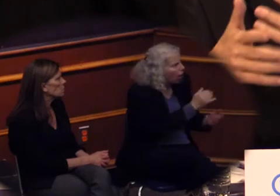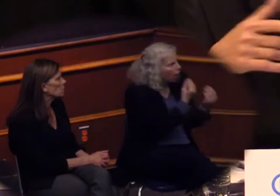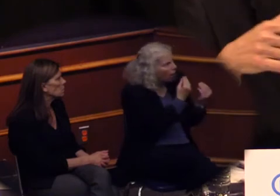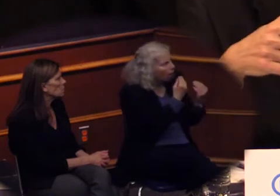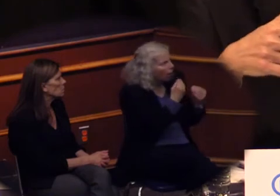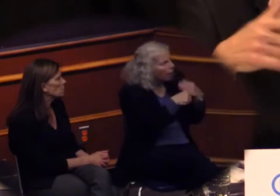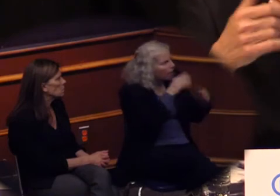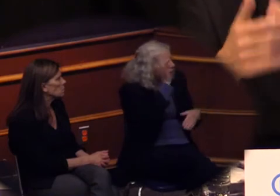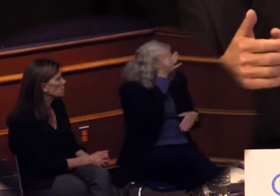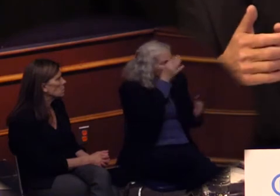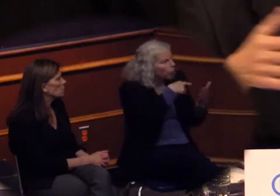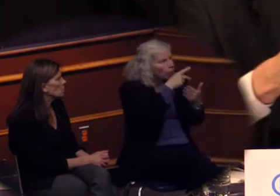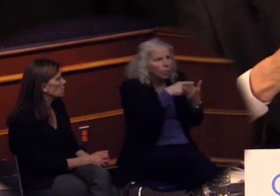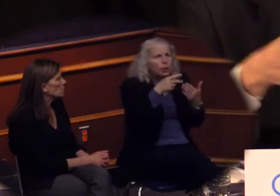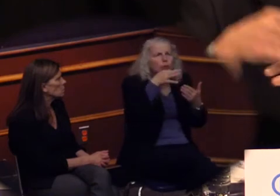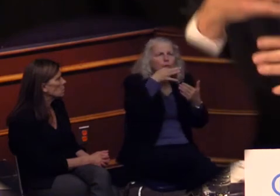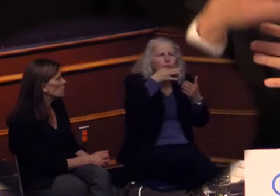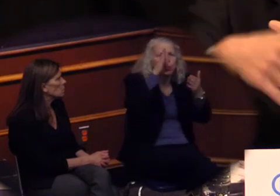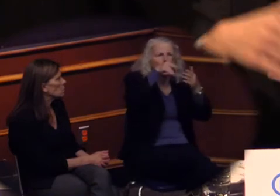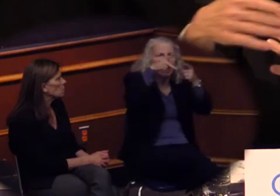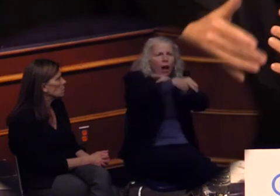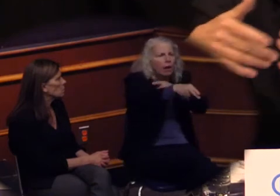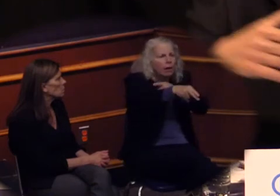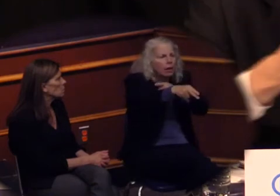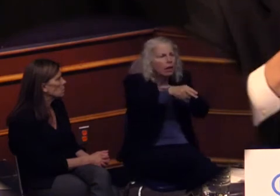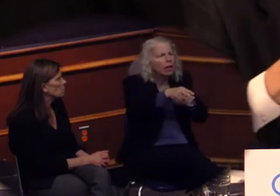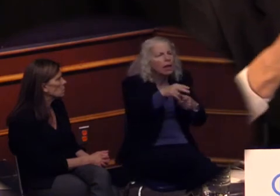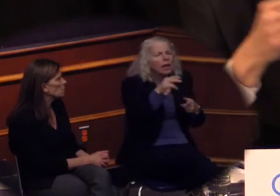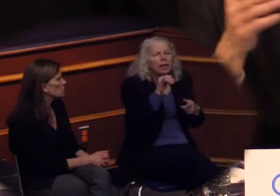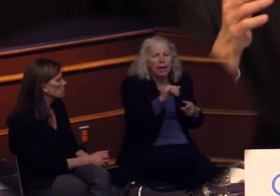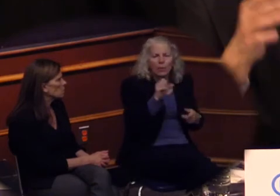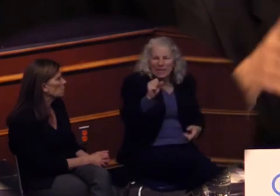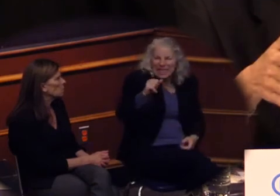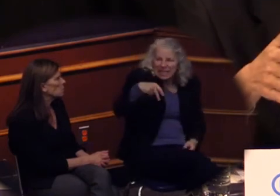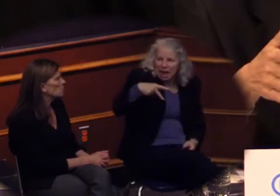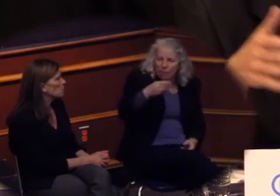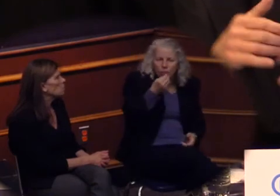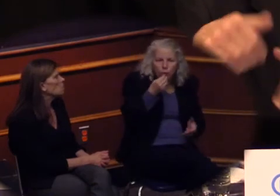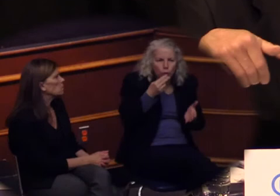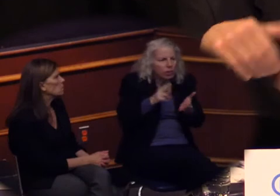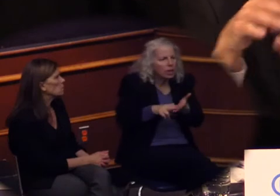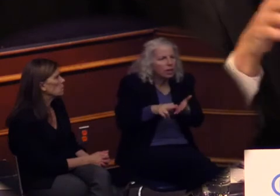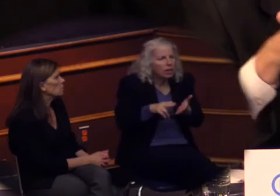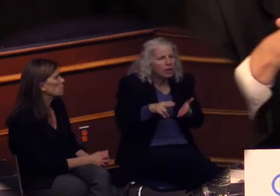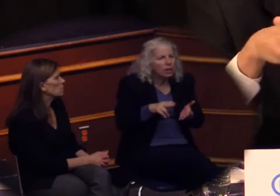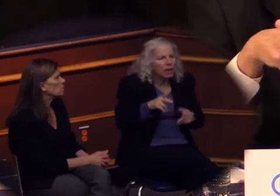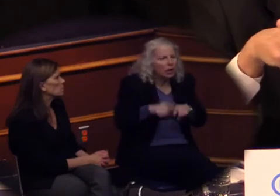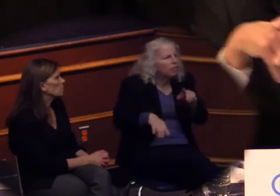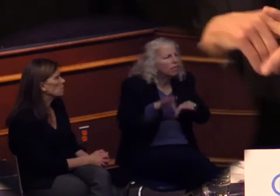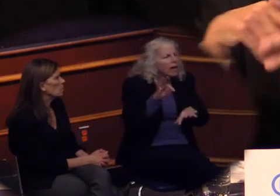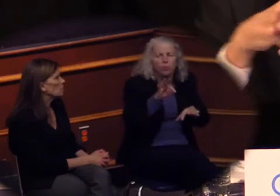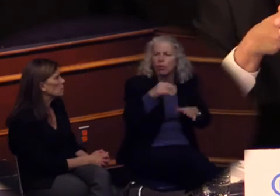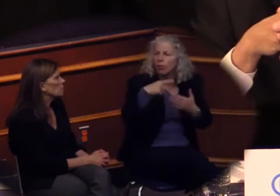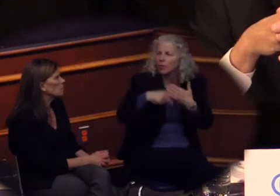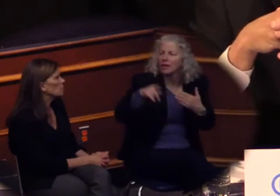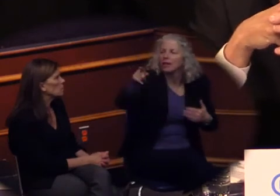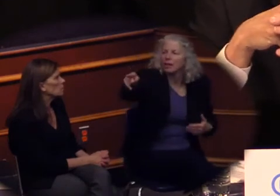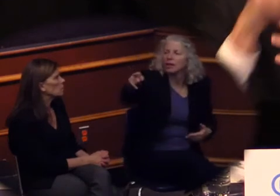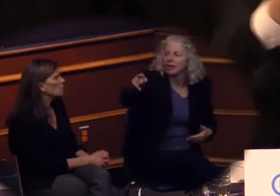federal program that's about to end that was an extension of the SNAP program. And I can't remember the name of it because I couldn't find it in my notes. But